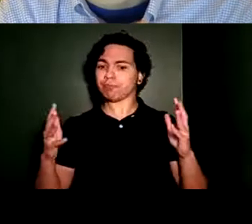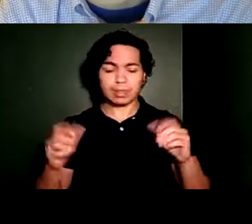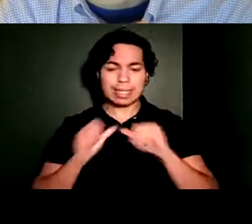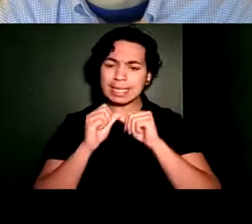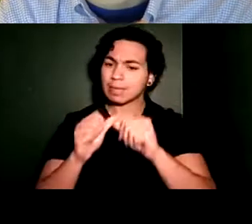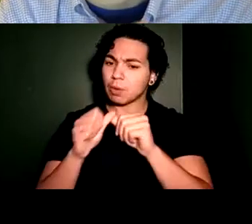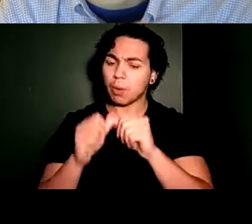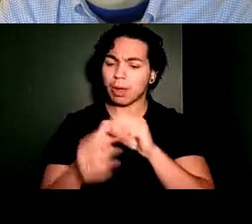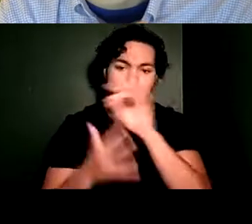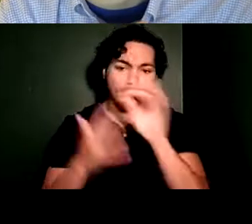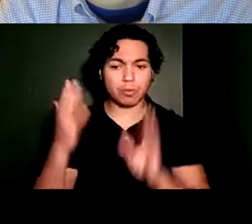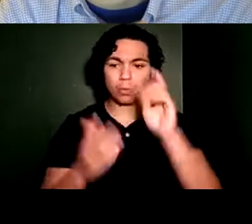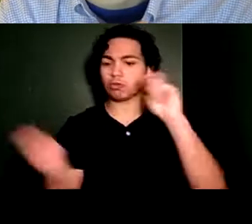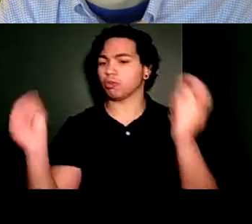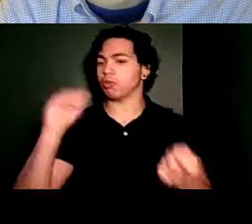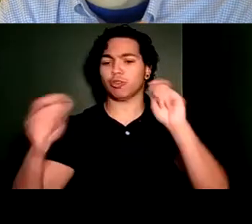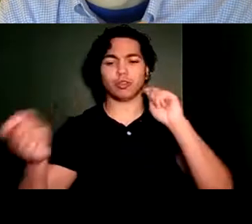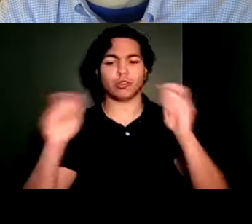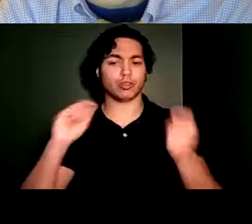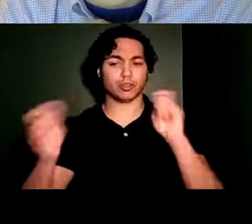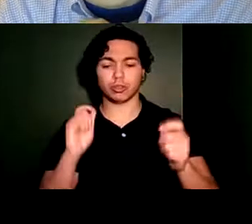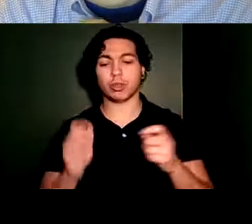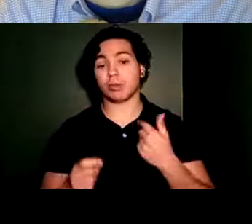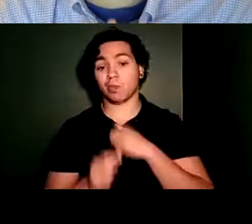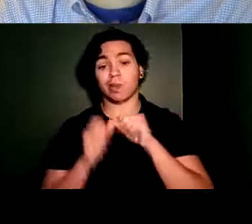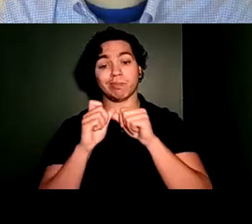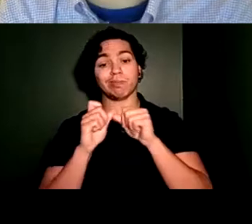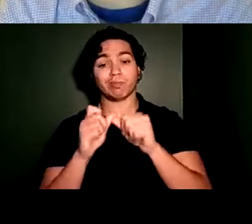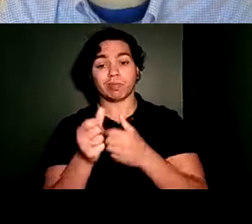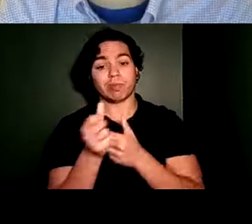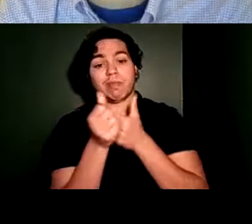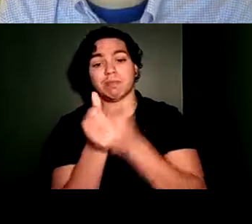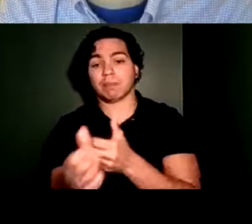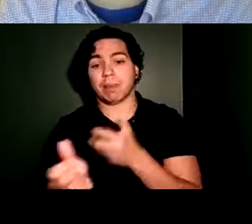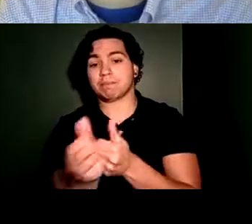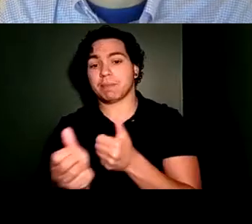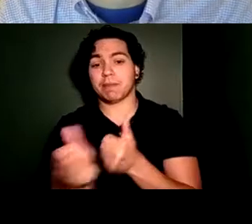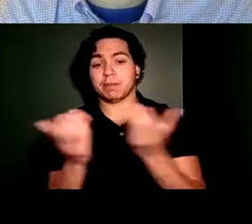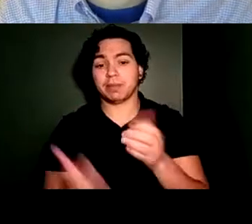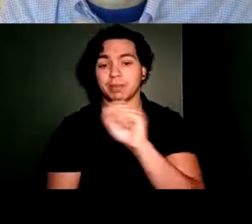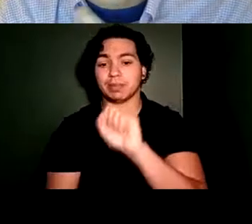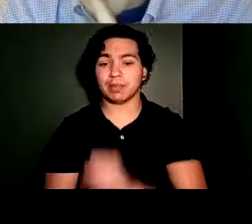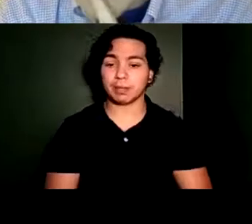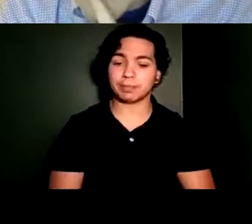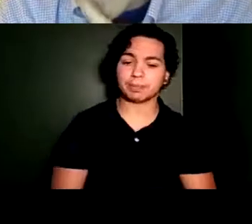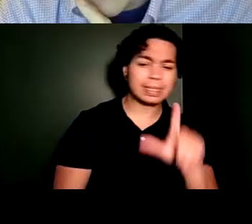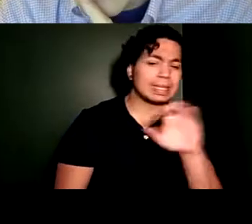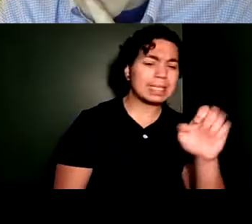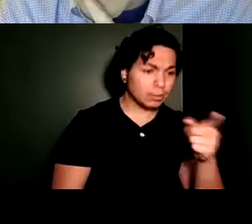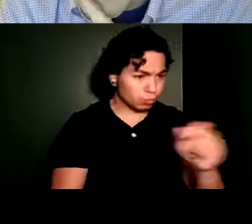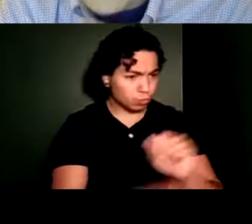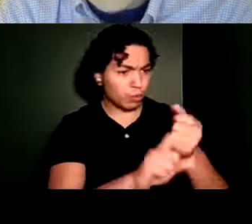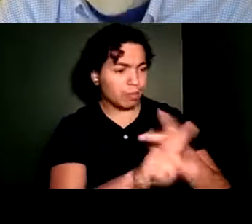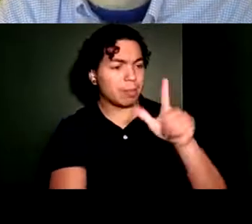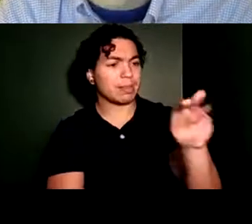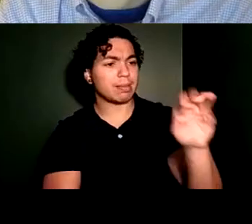these options for folks in Seattle. Great. So Lee, you know, speaking from Lime, you know,